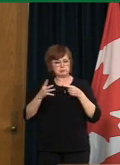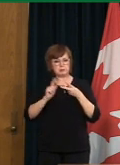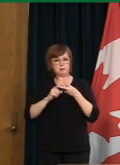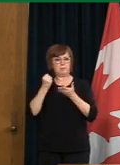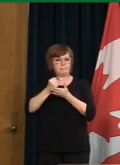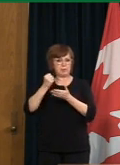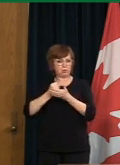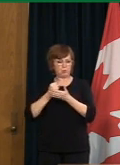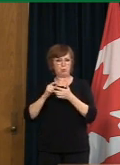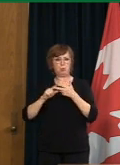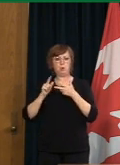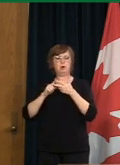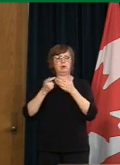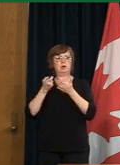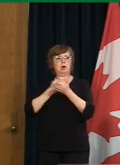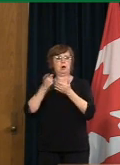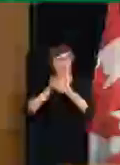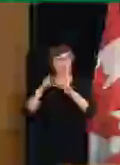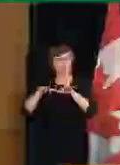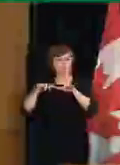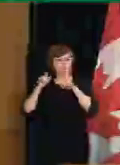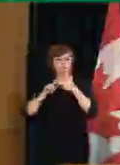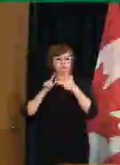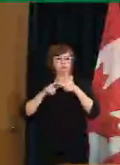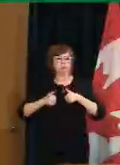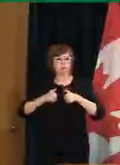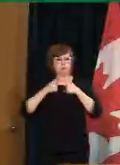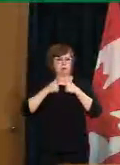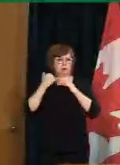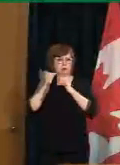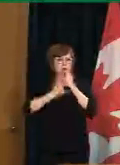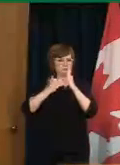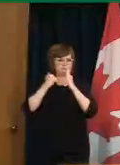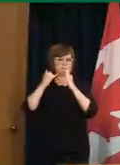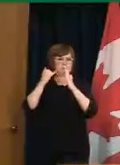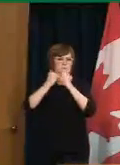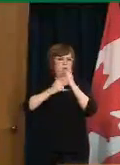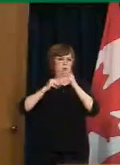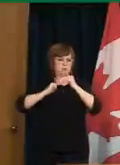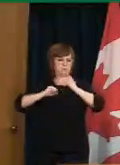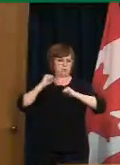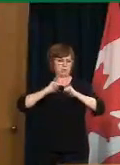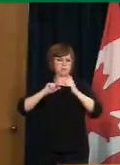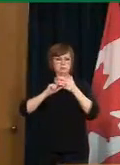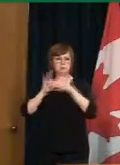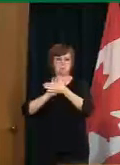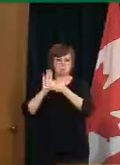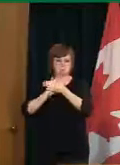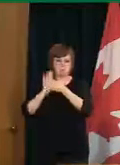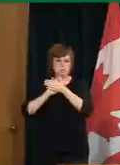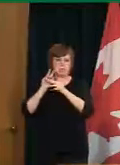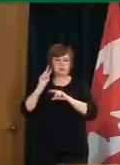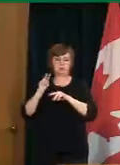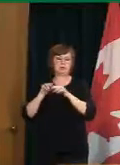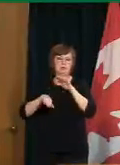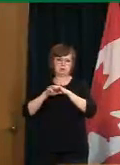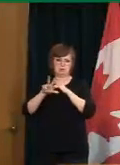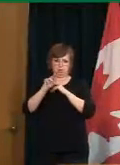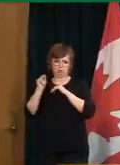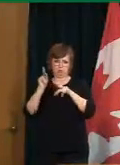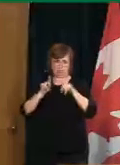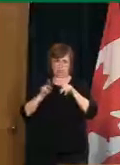bingo halls, arenas, live performance venues, and movie theaters, as well as any other facilities that currently